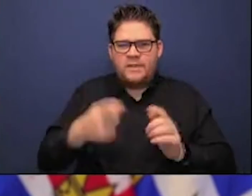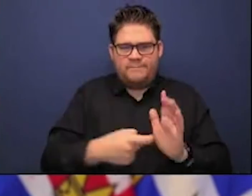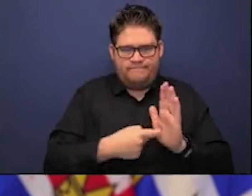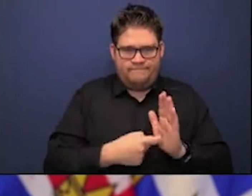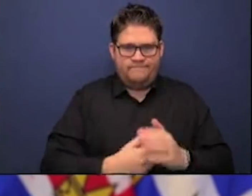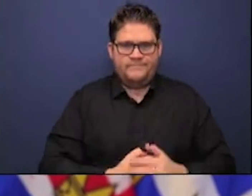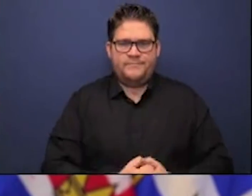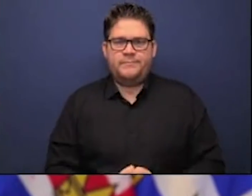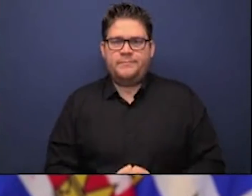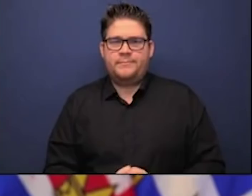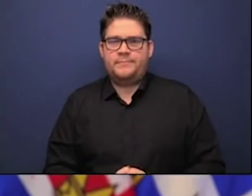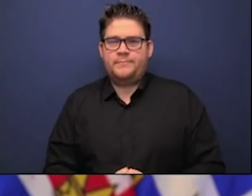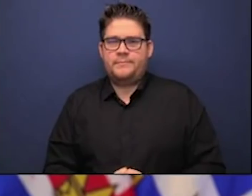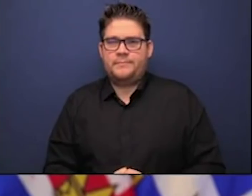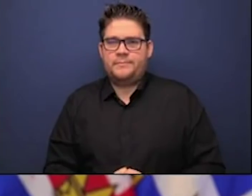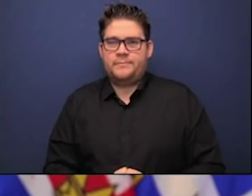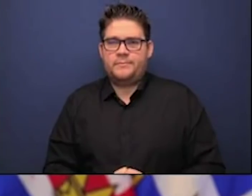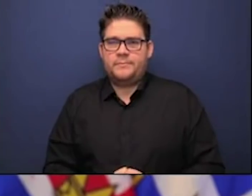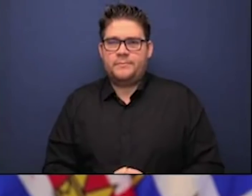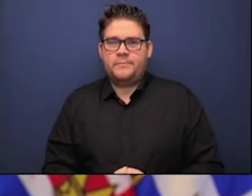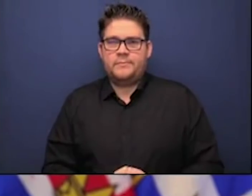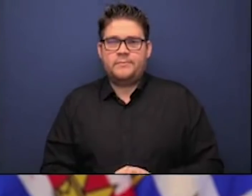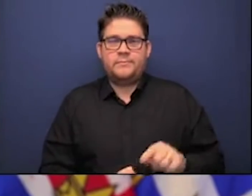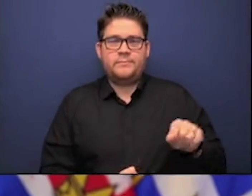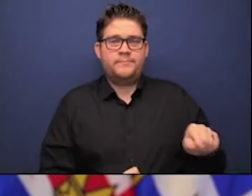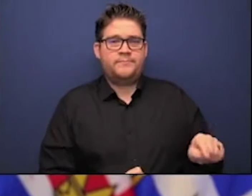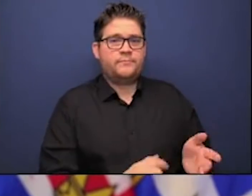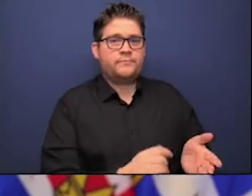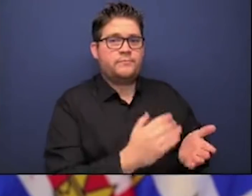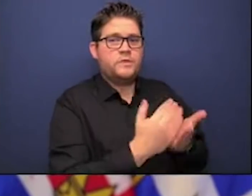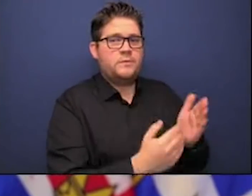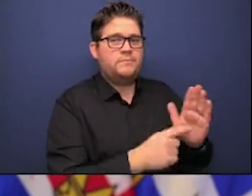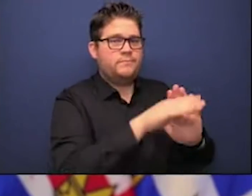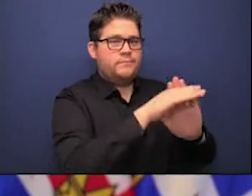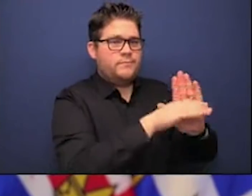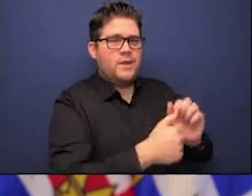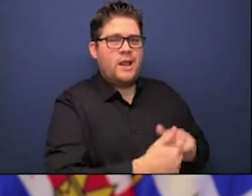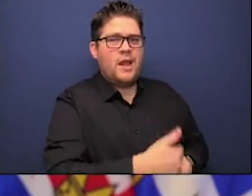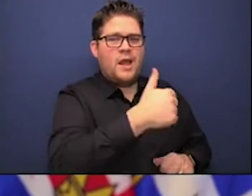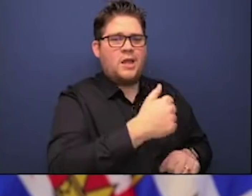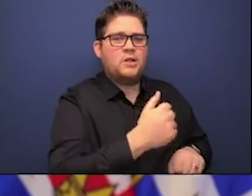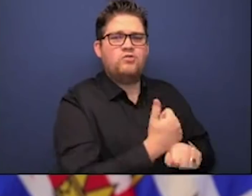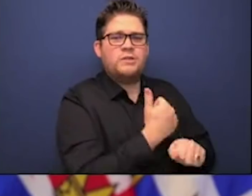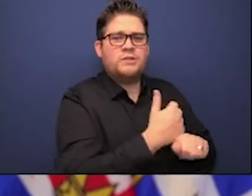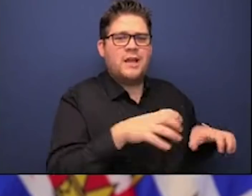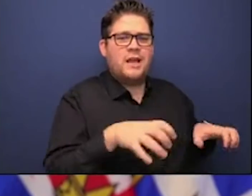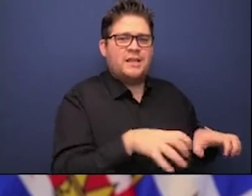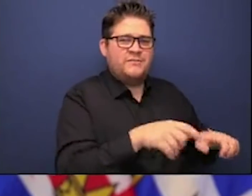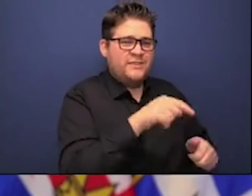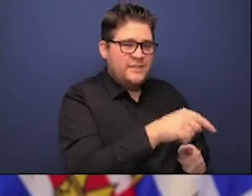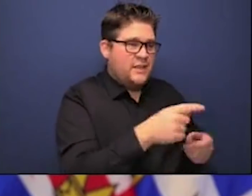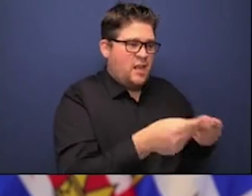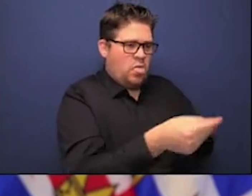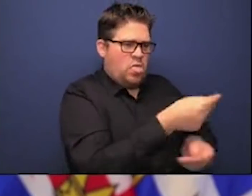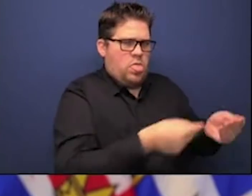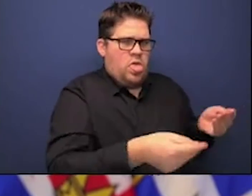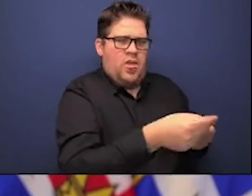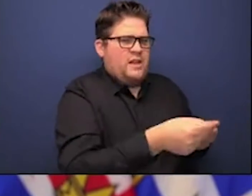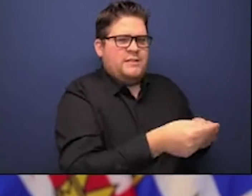higher risk activities that have led to some of the transmission that we have seen, including physical